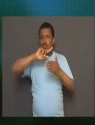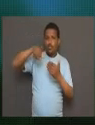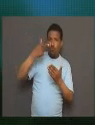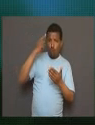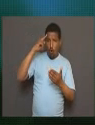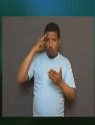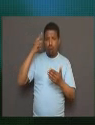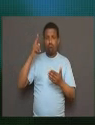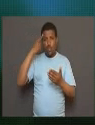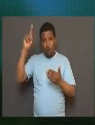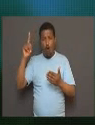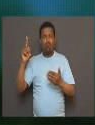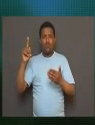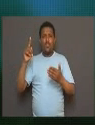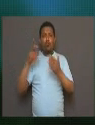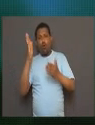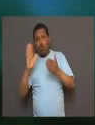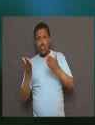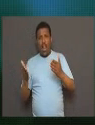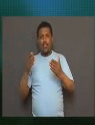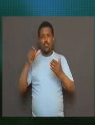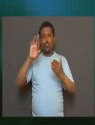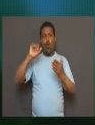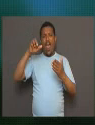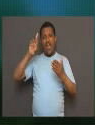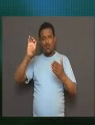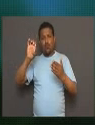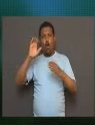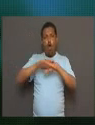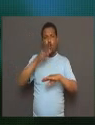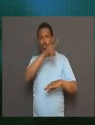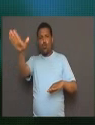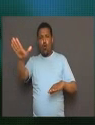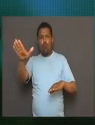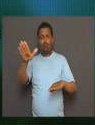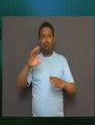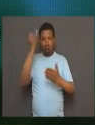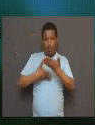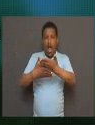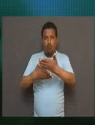Therefore, the proportional squares on your map will be